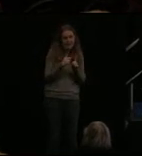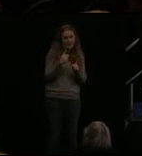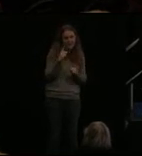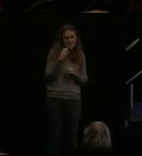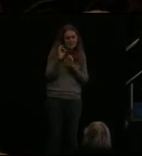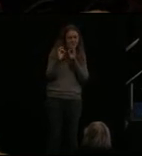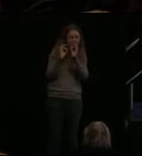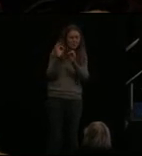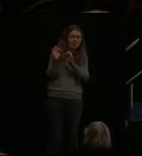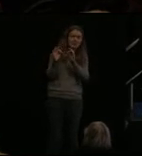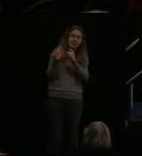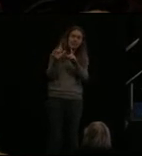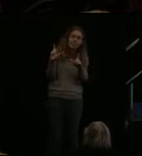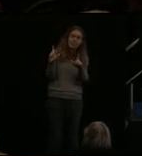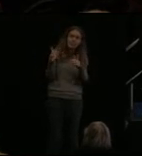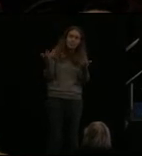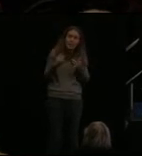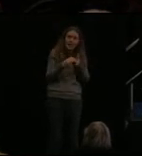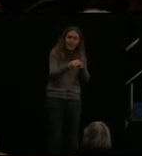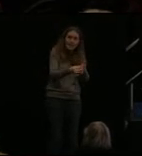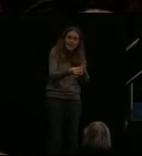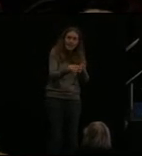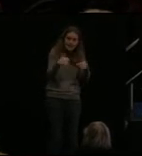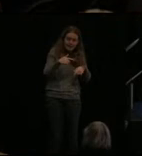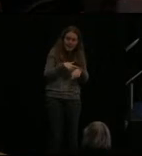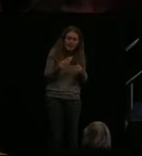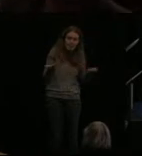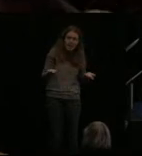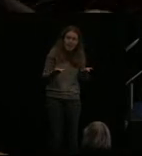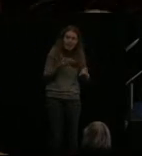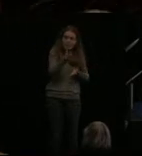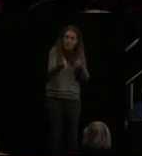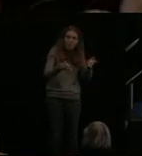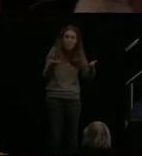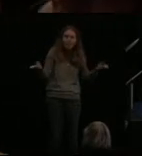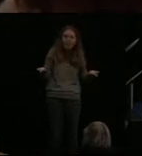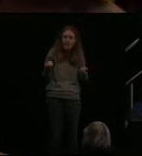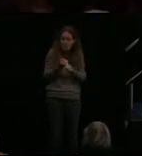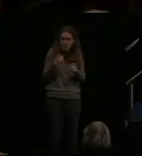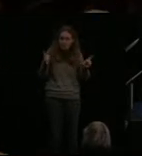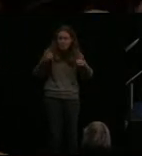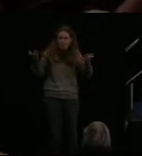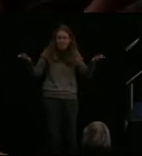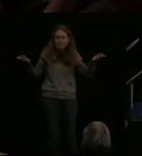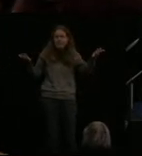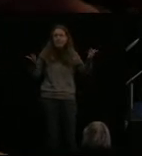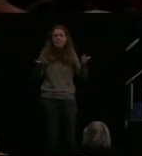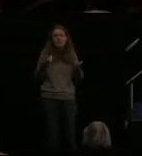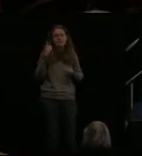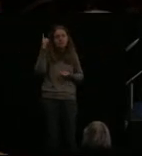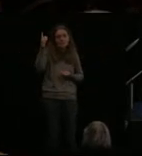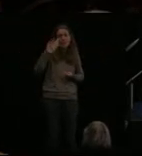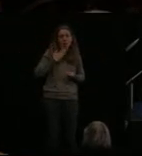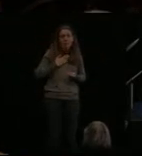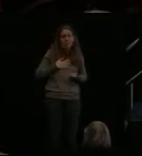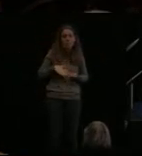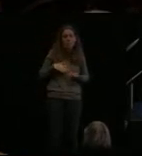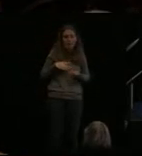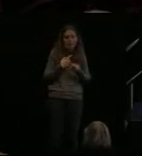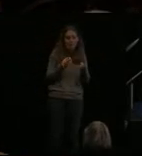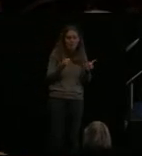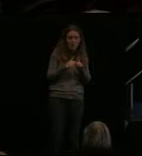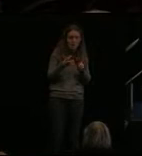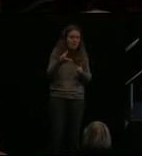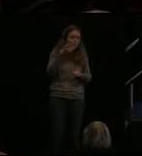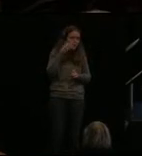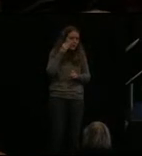Lord, where are you leading us at this time? Where do you want us to go? What do you want us to do? And God just wants us to listen to